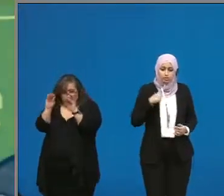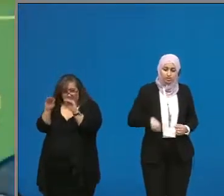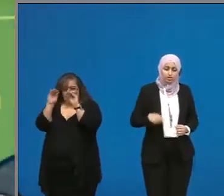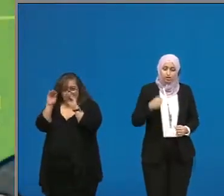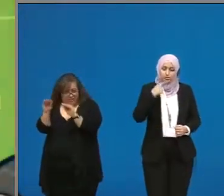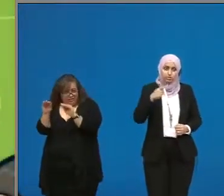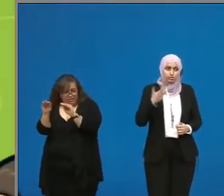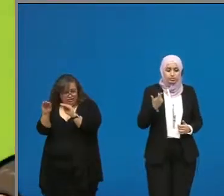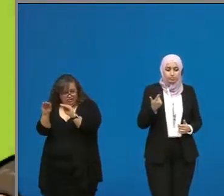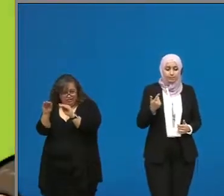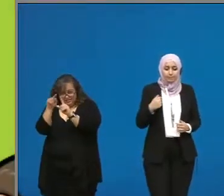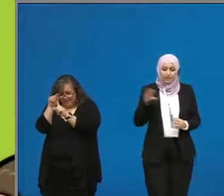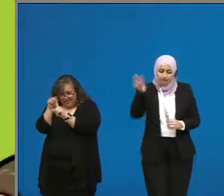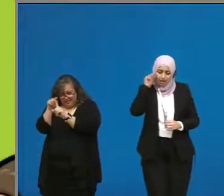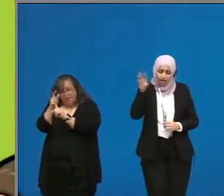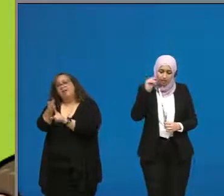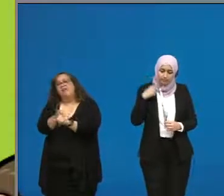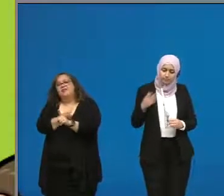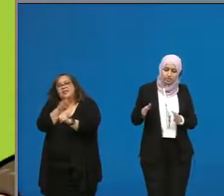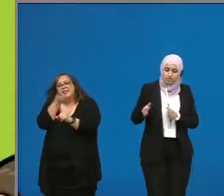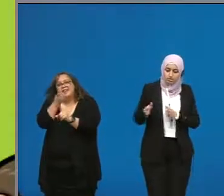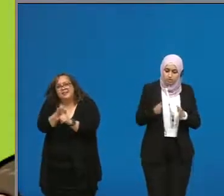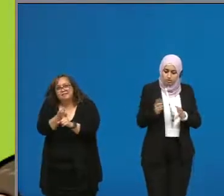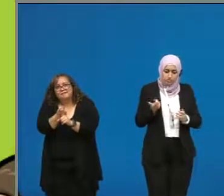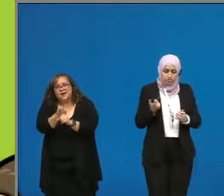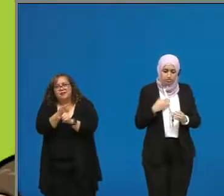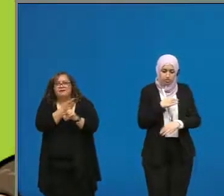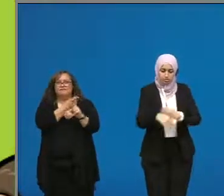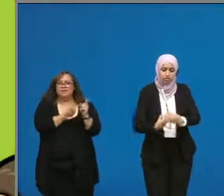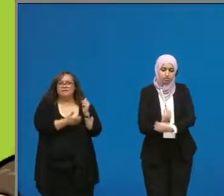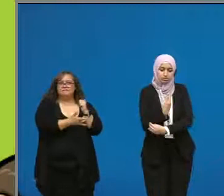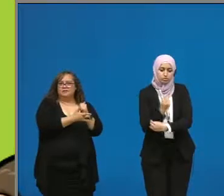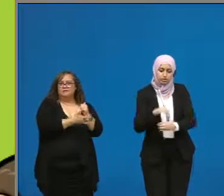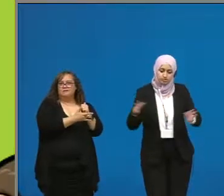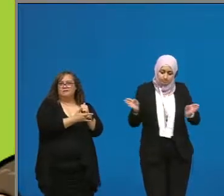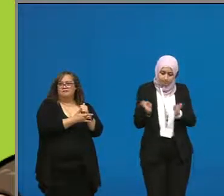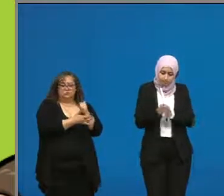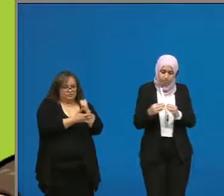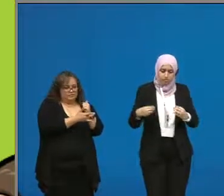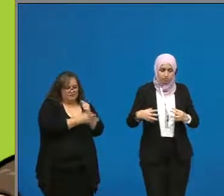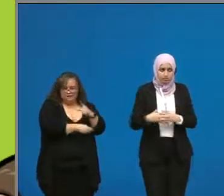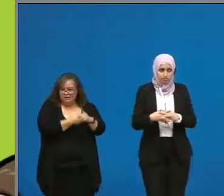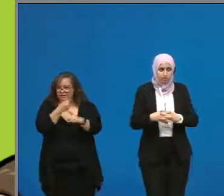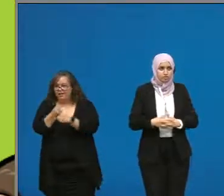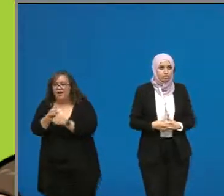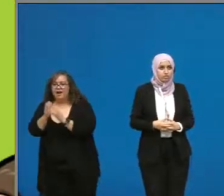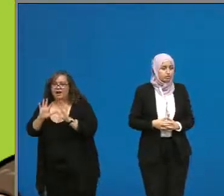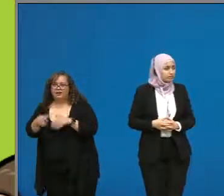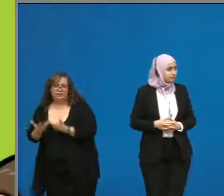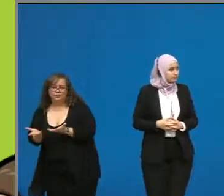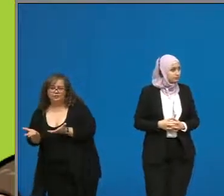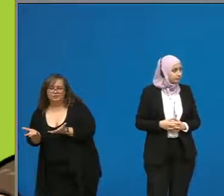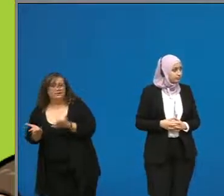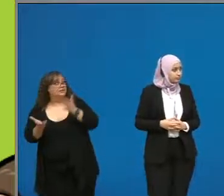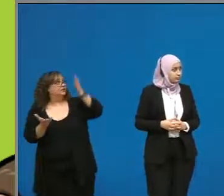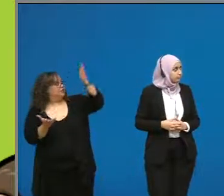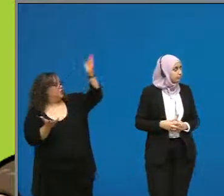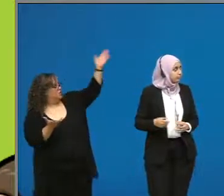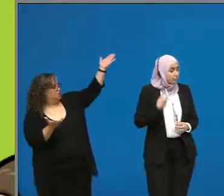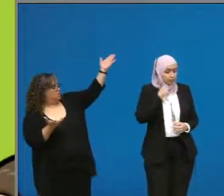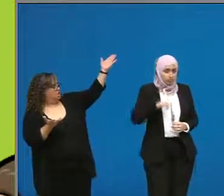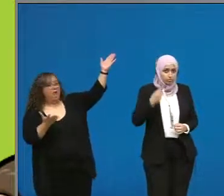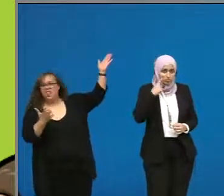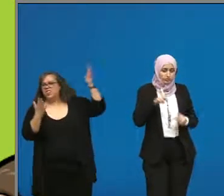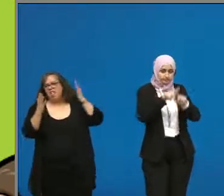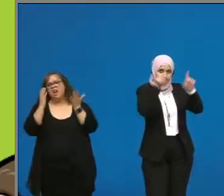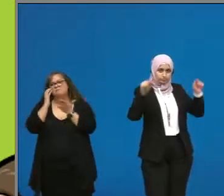talking about the impact of the technology within education. And you'll see there on the left-hand side, there's a fairly clear representation of me. Is it good? Is it